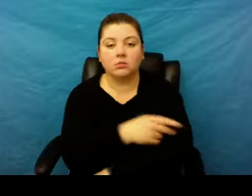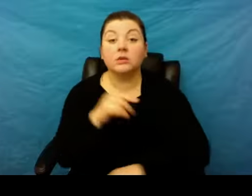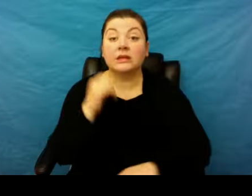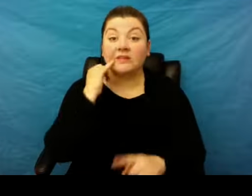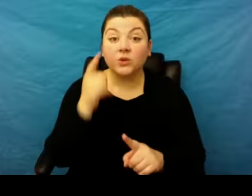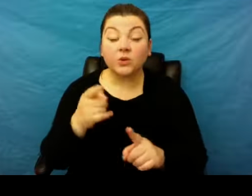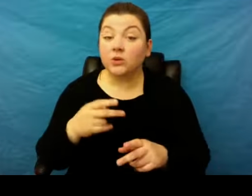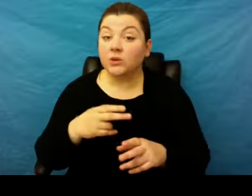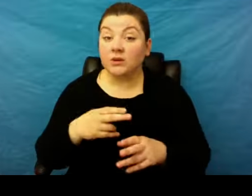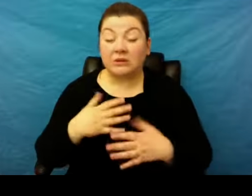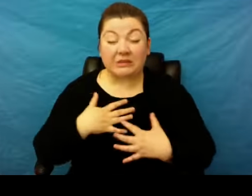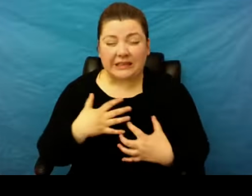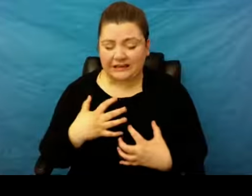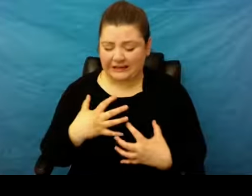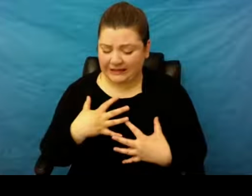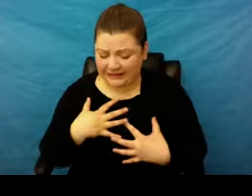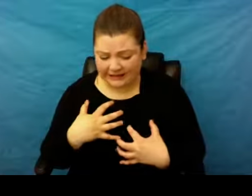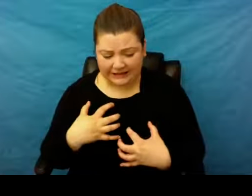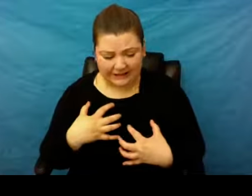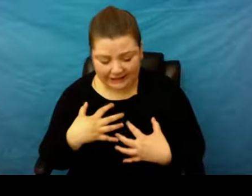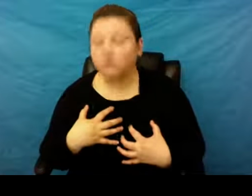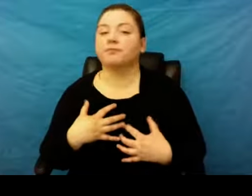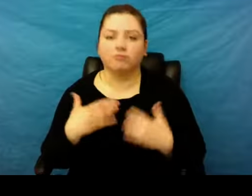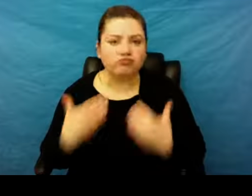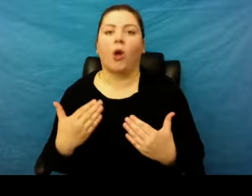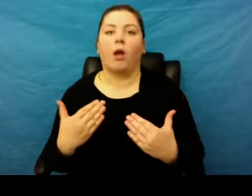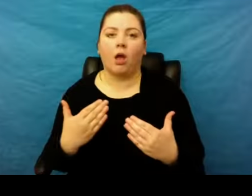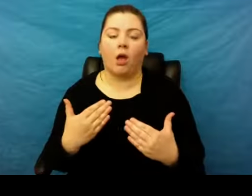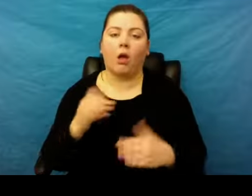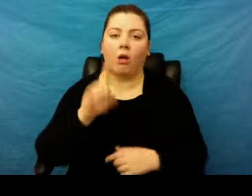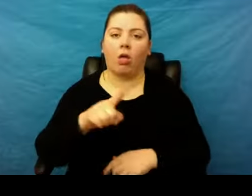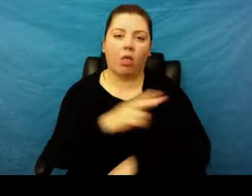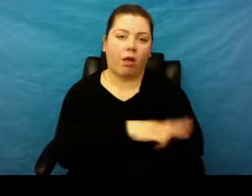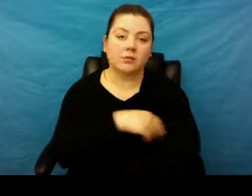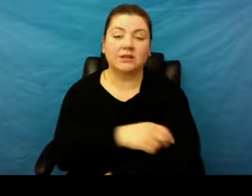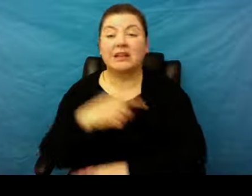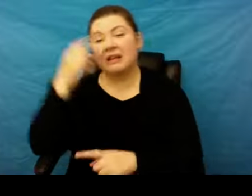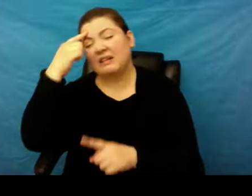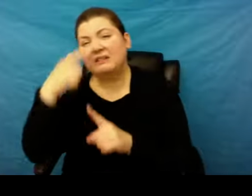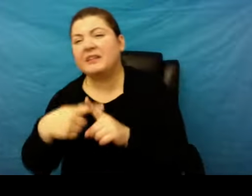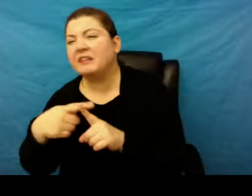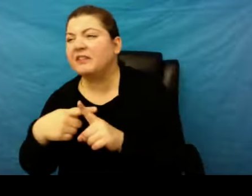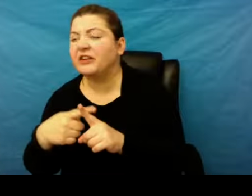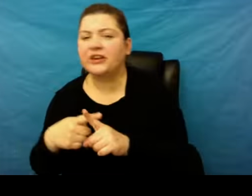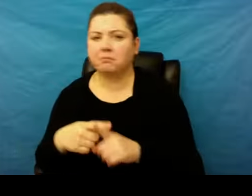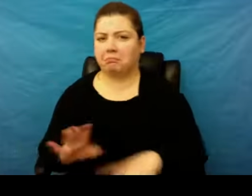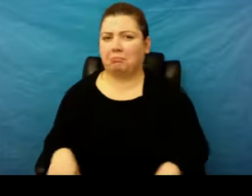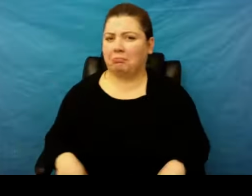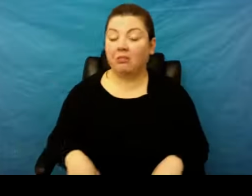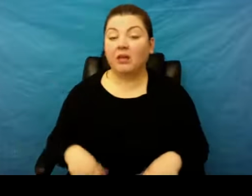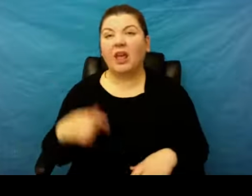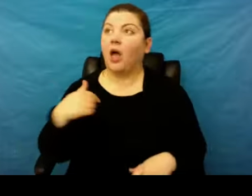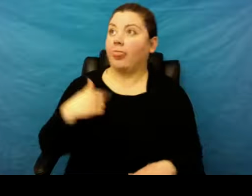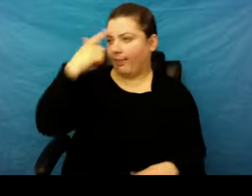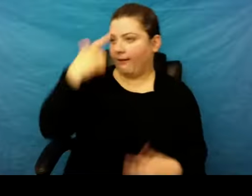the rule. That is the clearest thing. It's not, I have a fever. It's not, I think I have COVID-19.